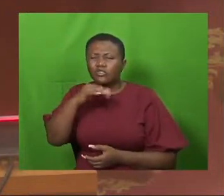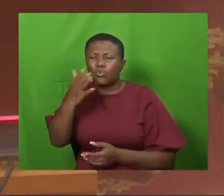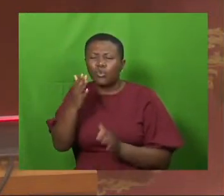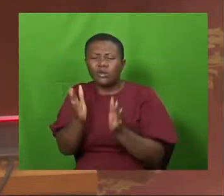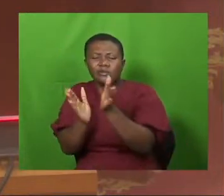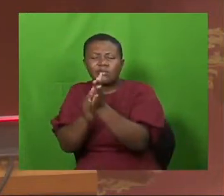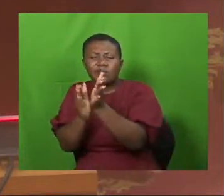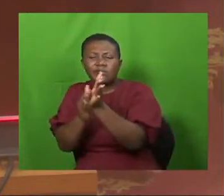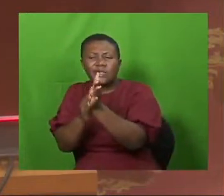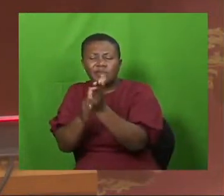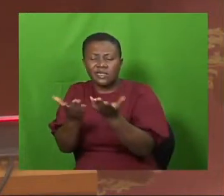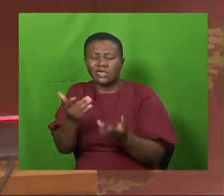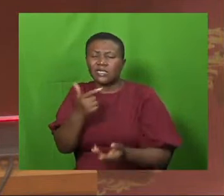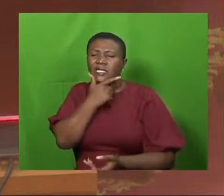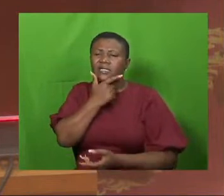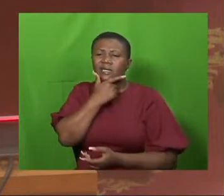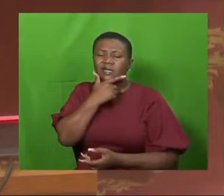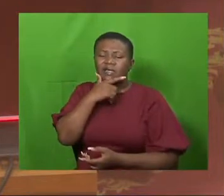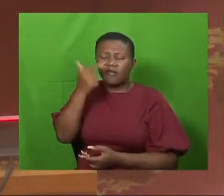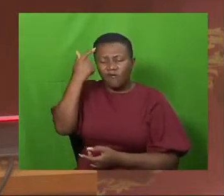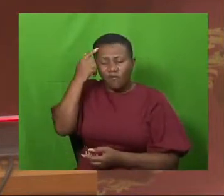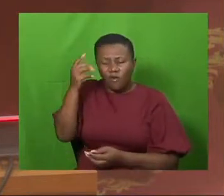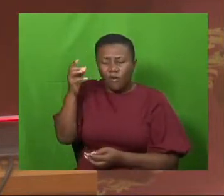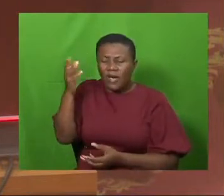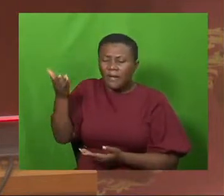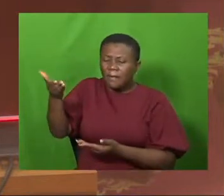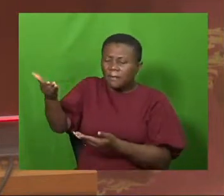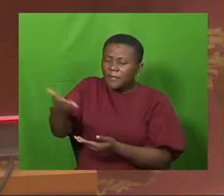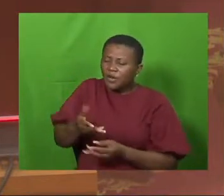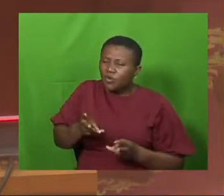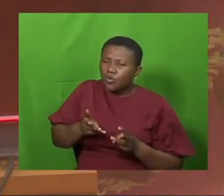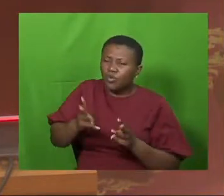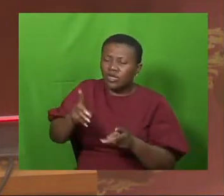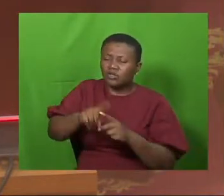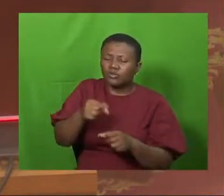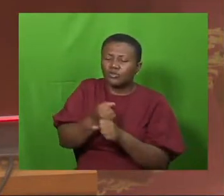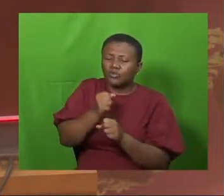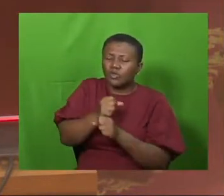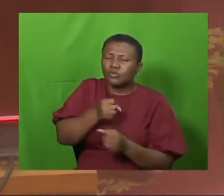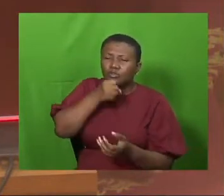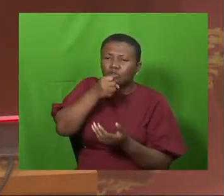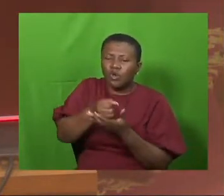for putting in measures to ensure the lights are on?